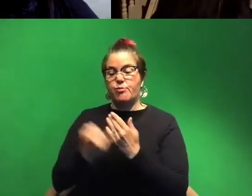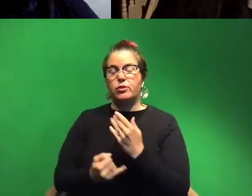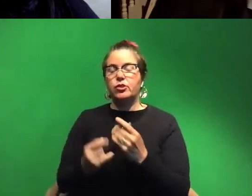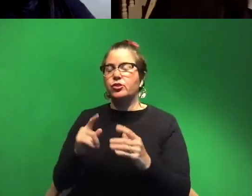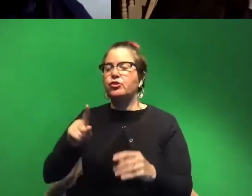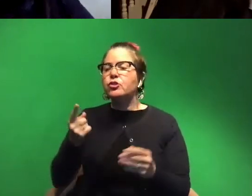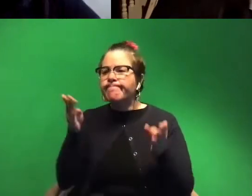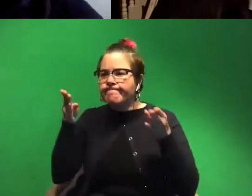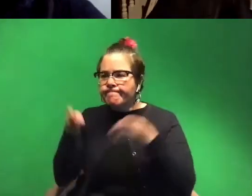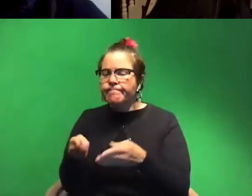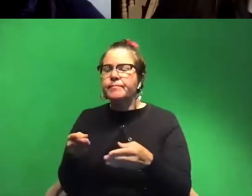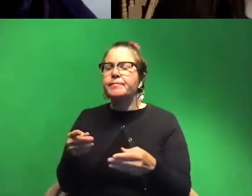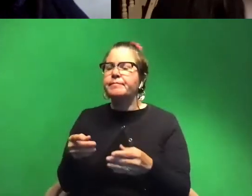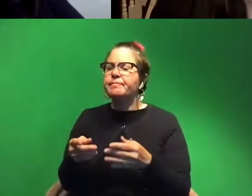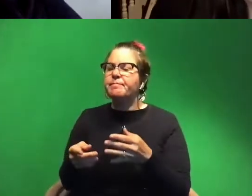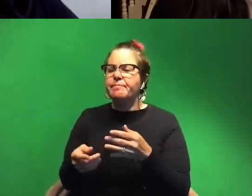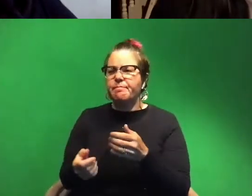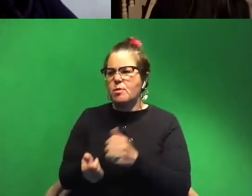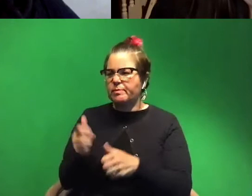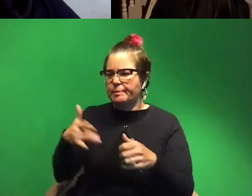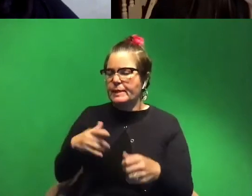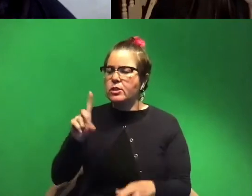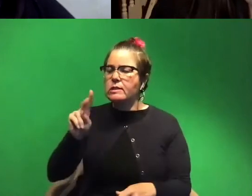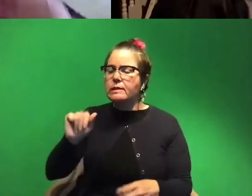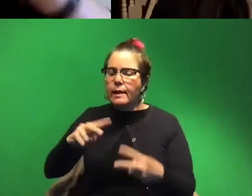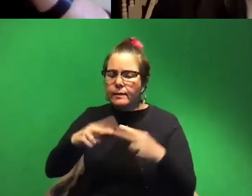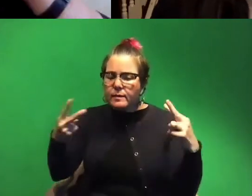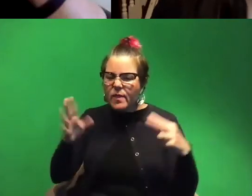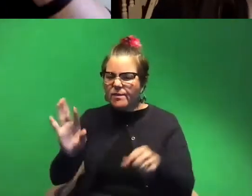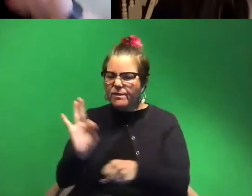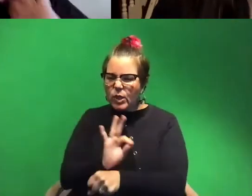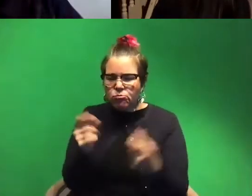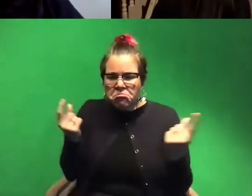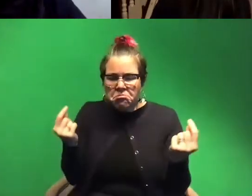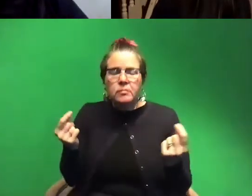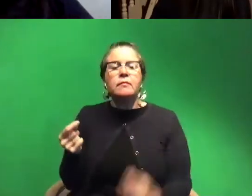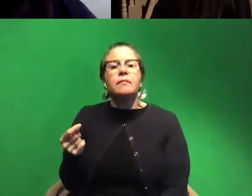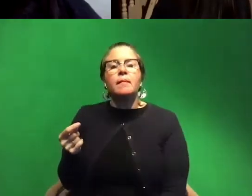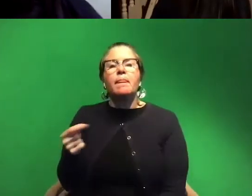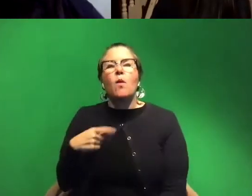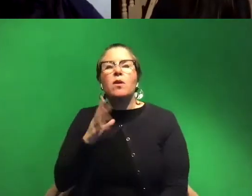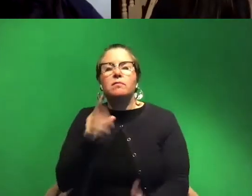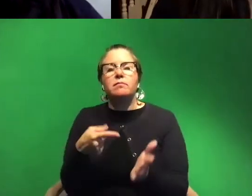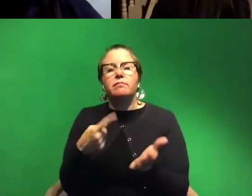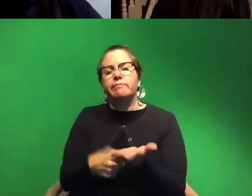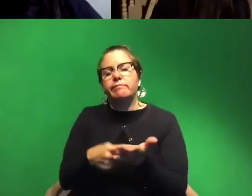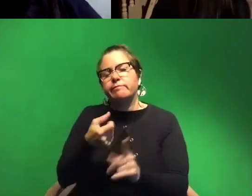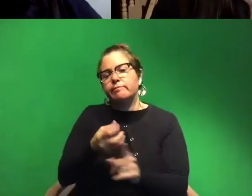interested primarily in this DNA sort of function. And I'll talk a little bit more about that.